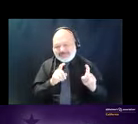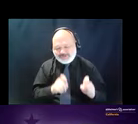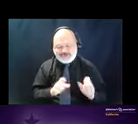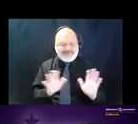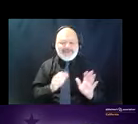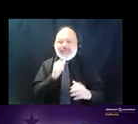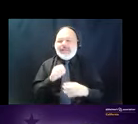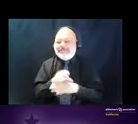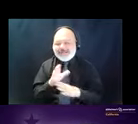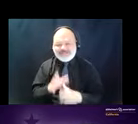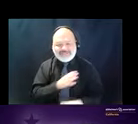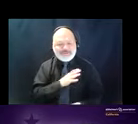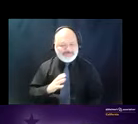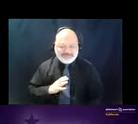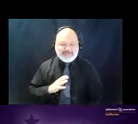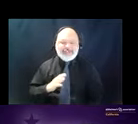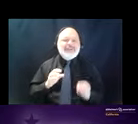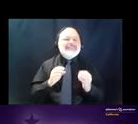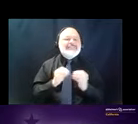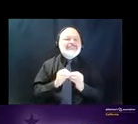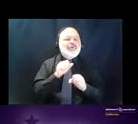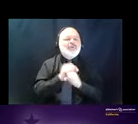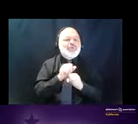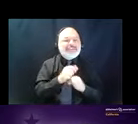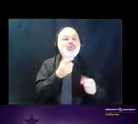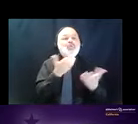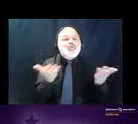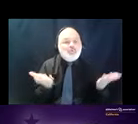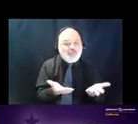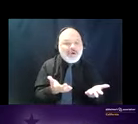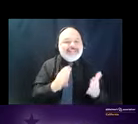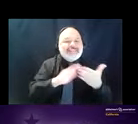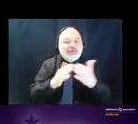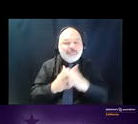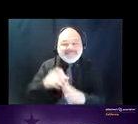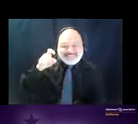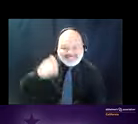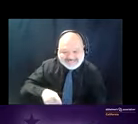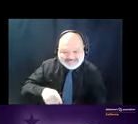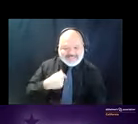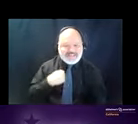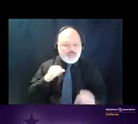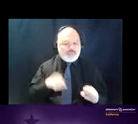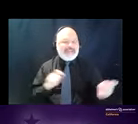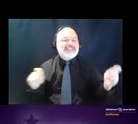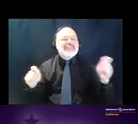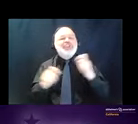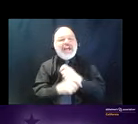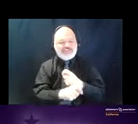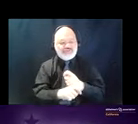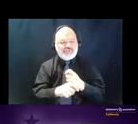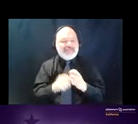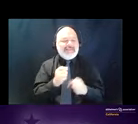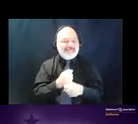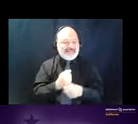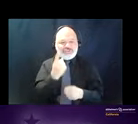advisory committee, but it's really working on the needs of the community so that we can transform something at the personal or at the community